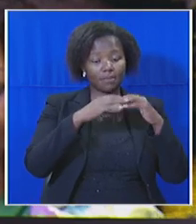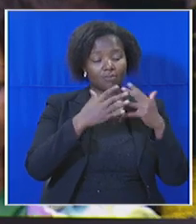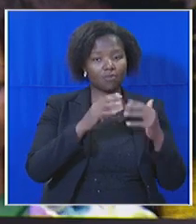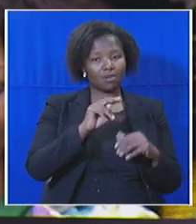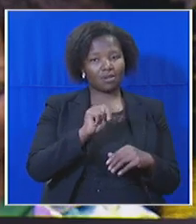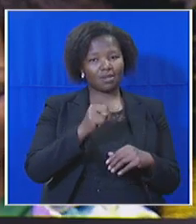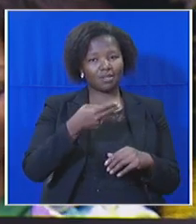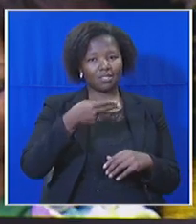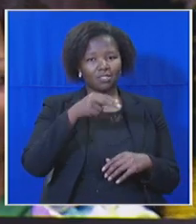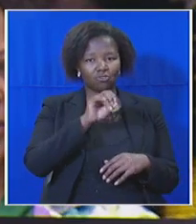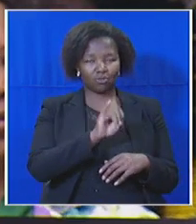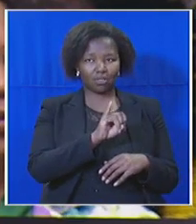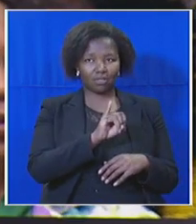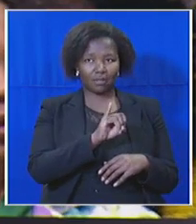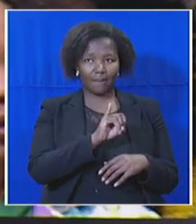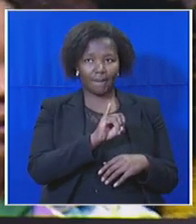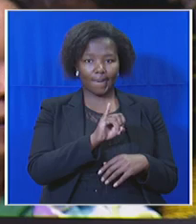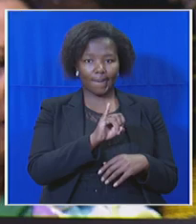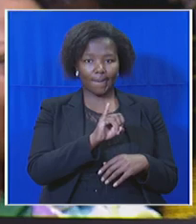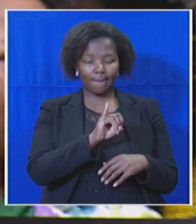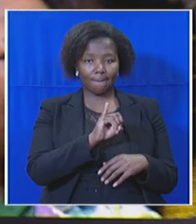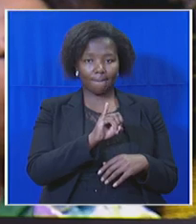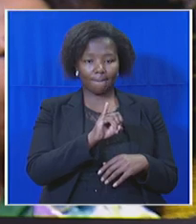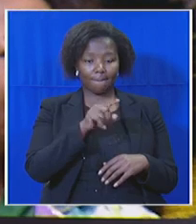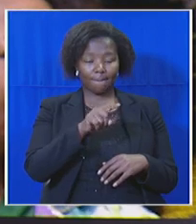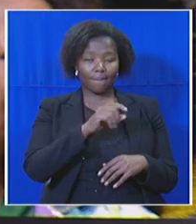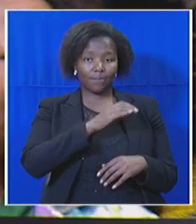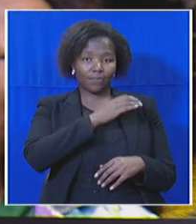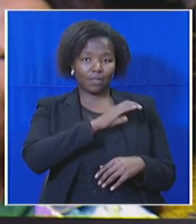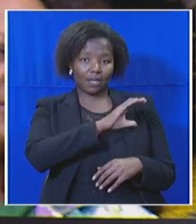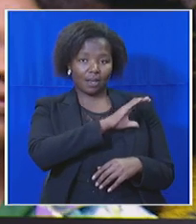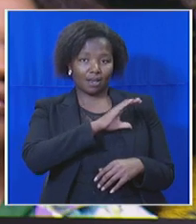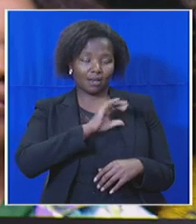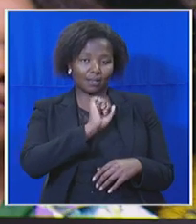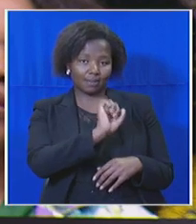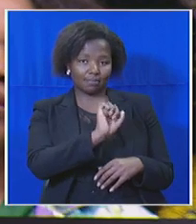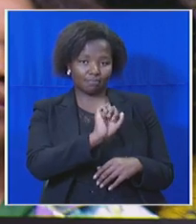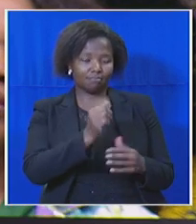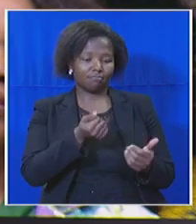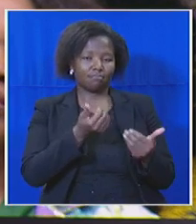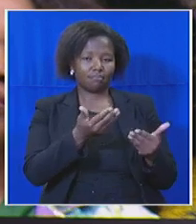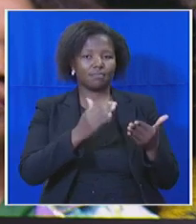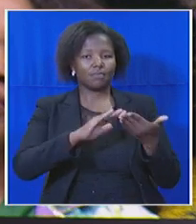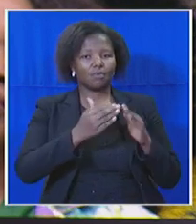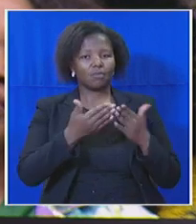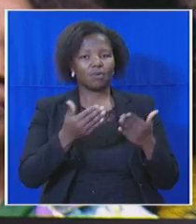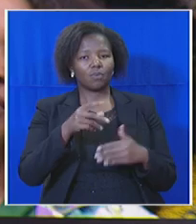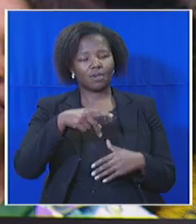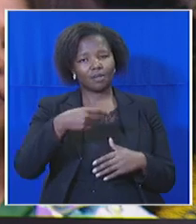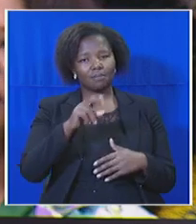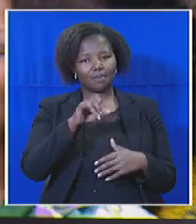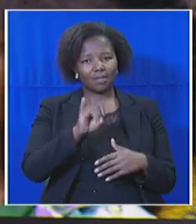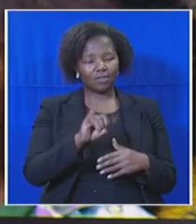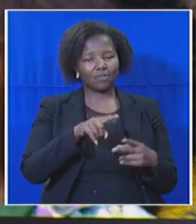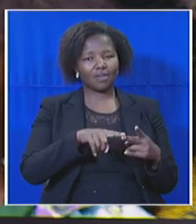Titliniki leyi ya NHI yi pfuna vaaki va le Sinawane, Phiri, Mapetla, Protea na Chawelo, naswona